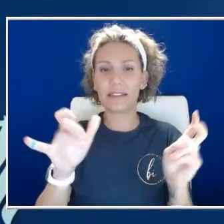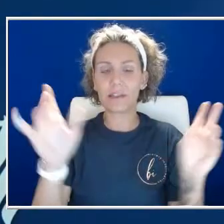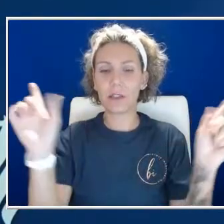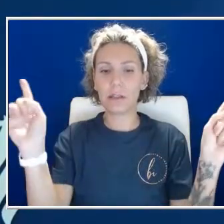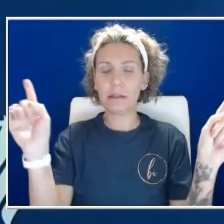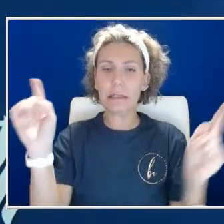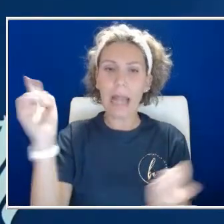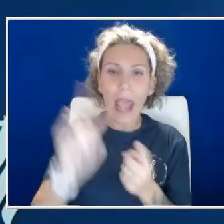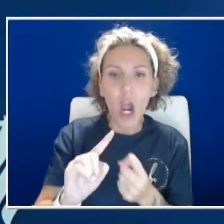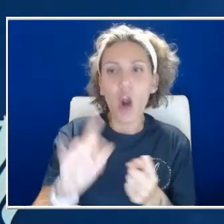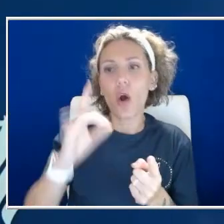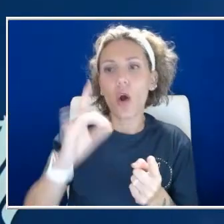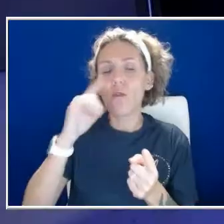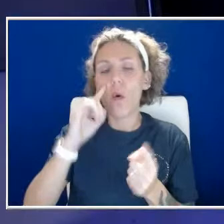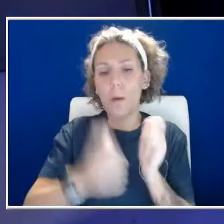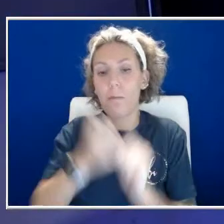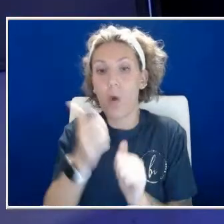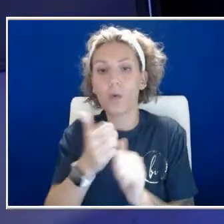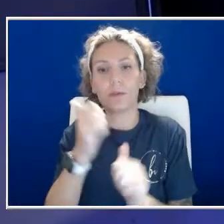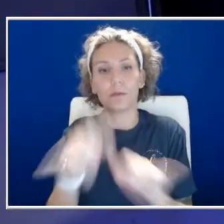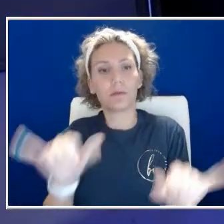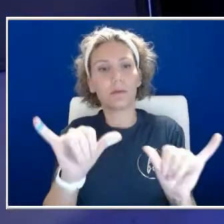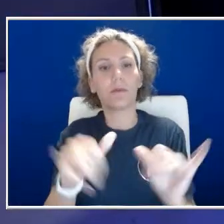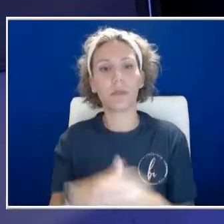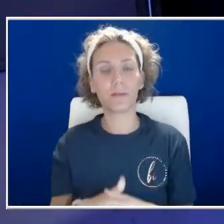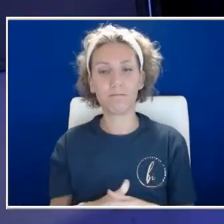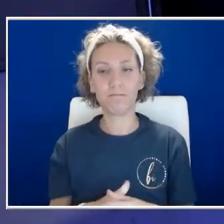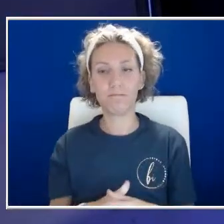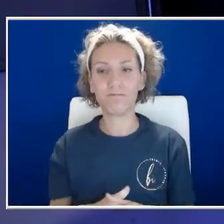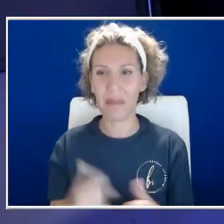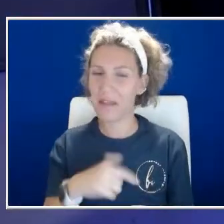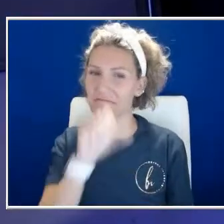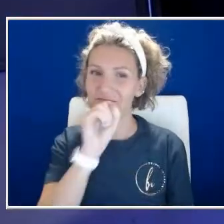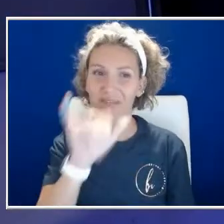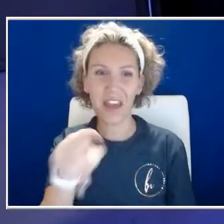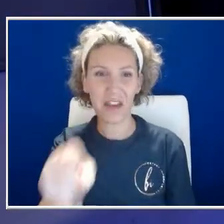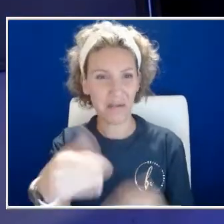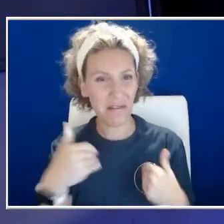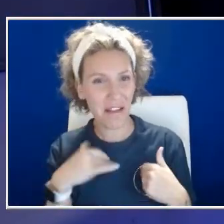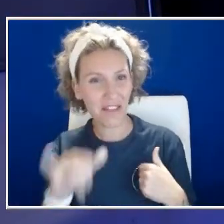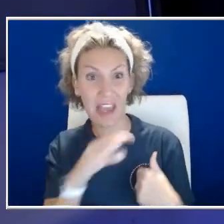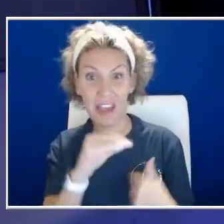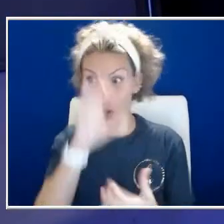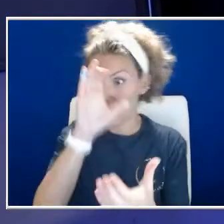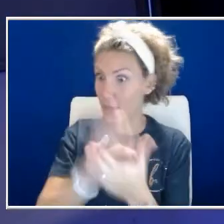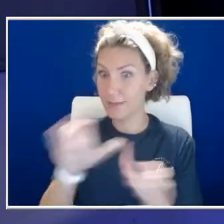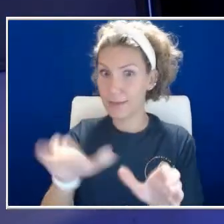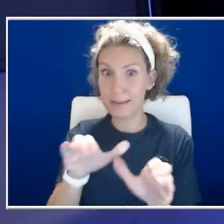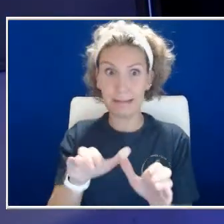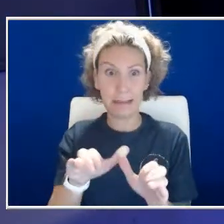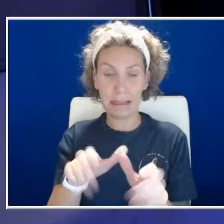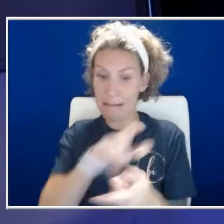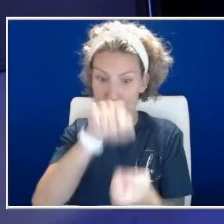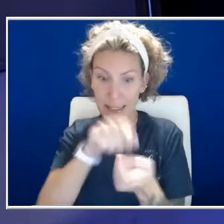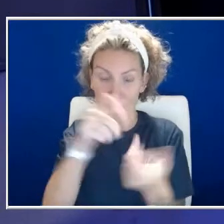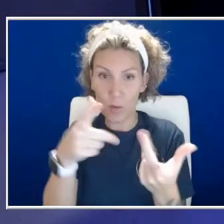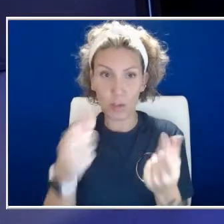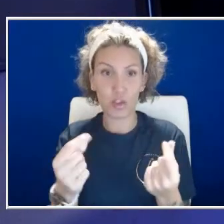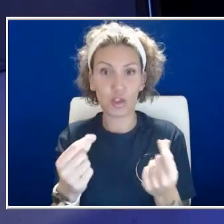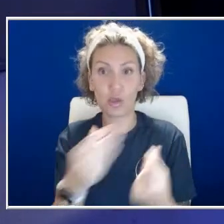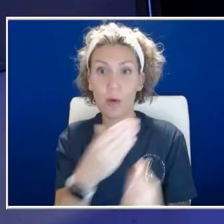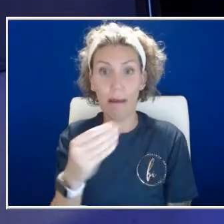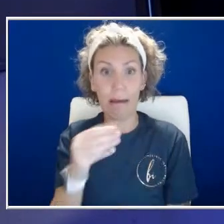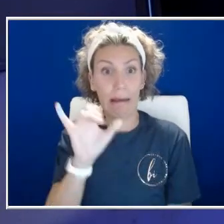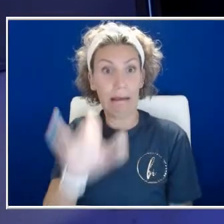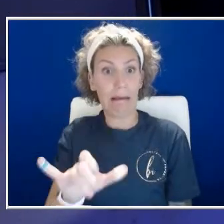act fast, we can alter. I love that, though, that they said they had that, and he really did exactly what it said. And Be Fast is a good starting point, just to start looking at